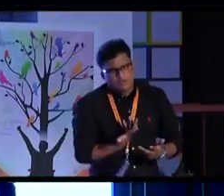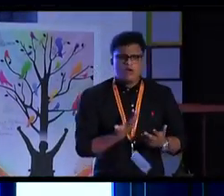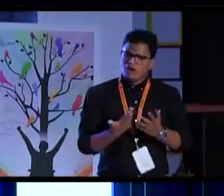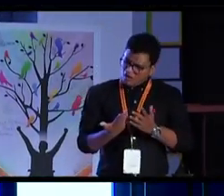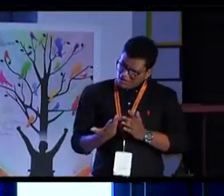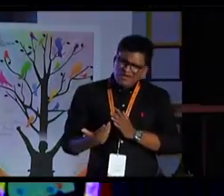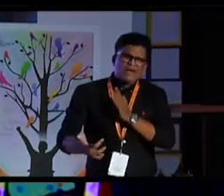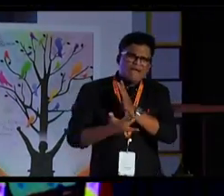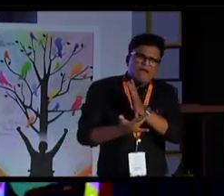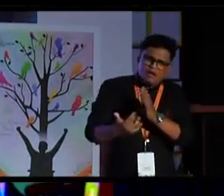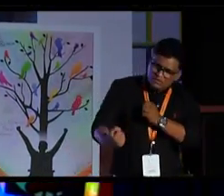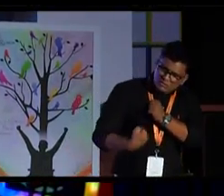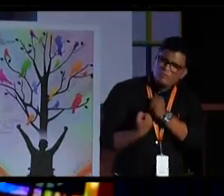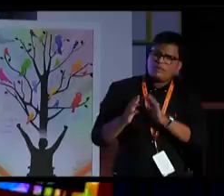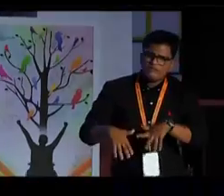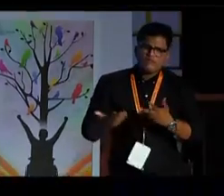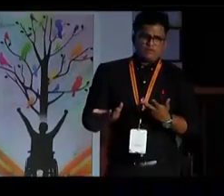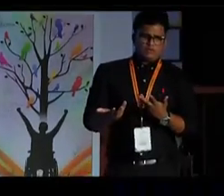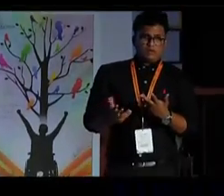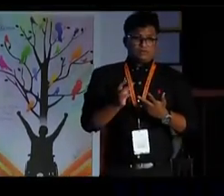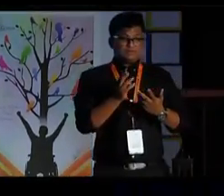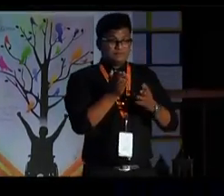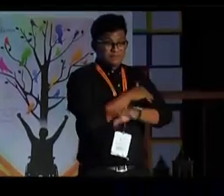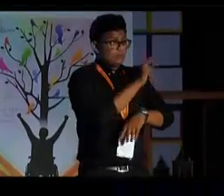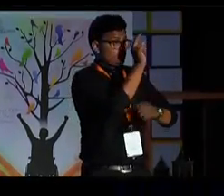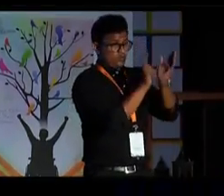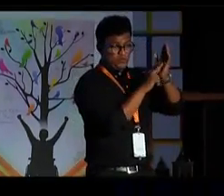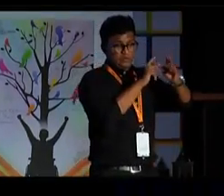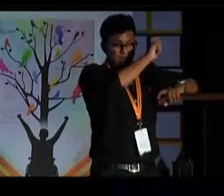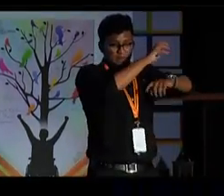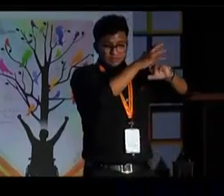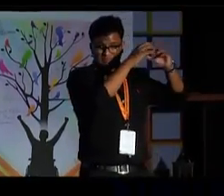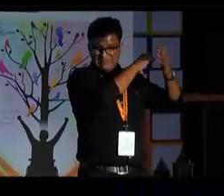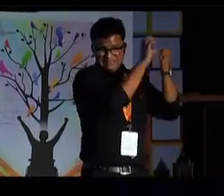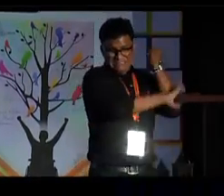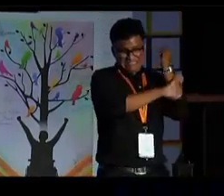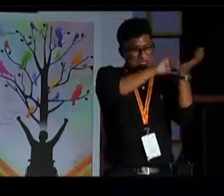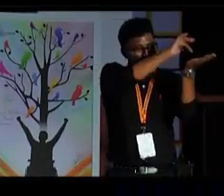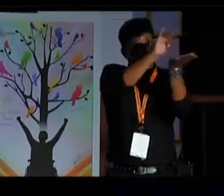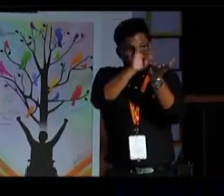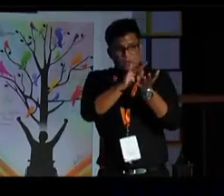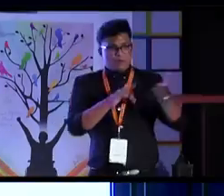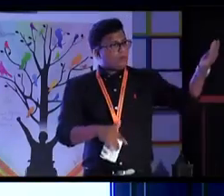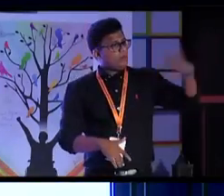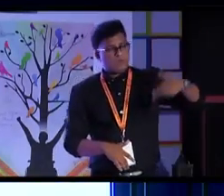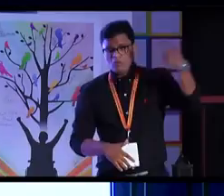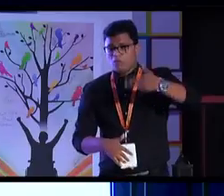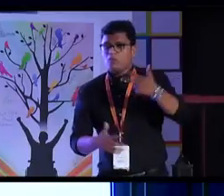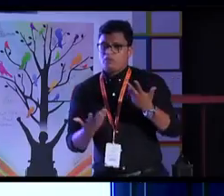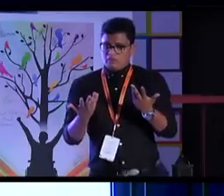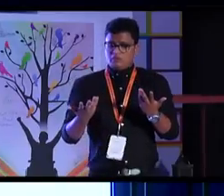fast globally, especially because of the UN treaty that 160 countries are now pouring the resources into this sector. It's